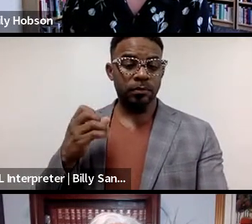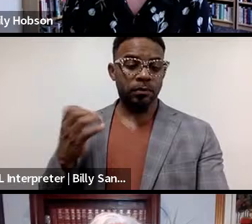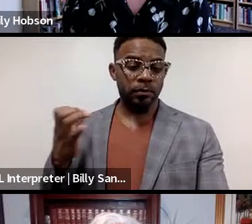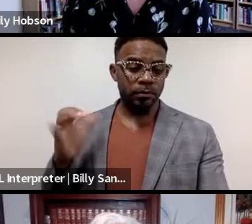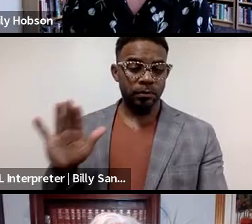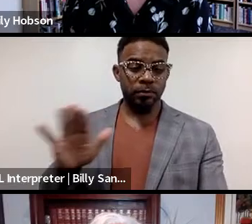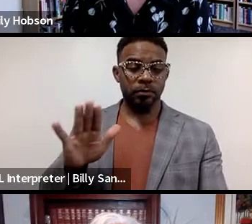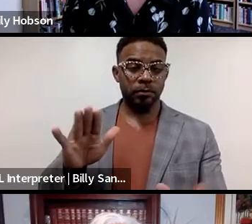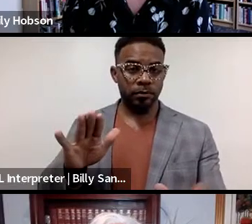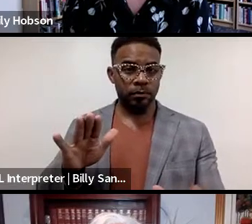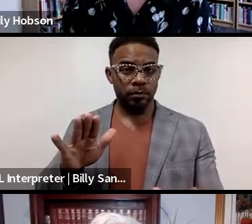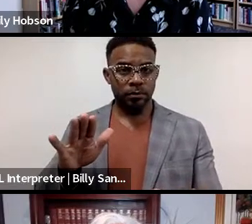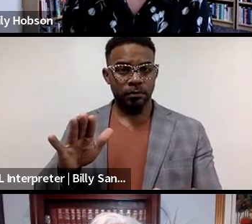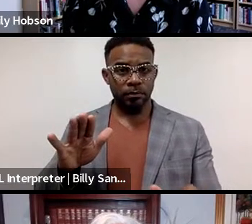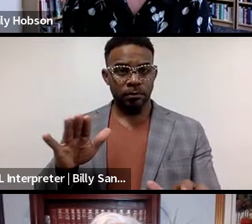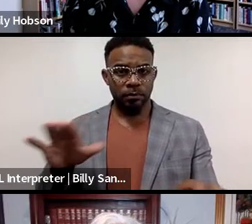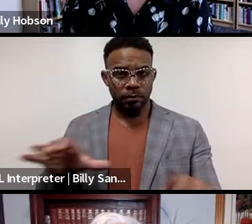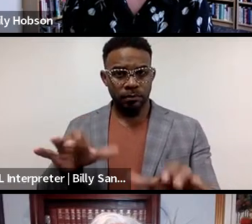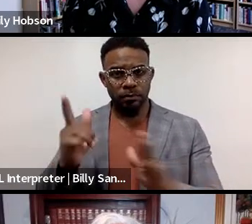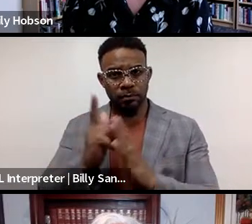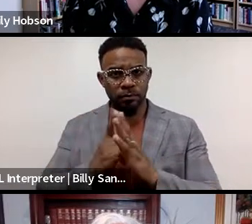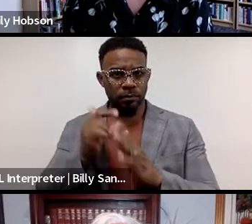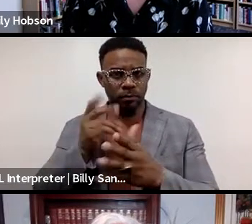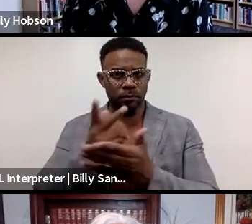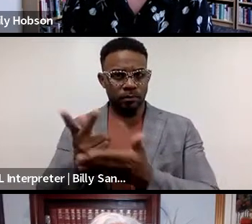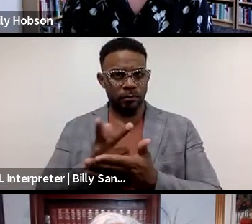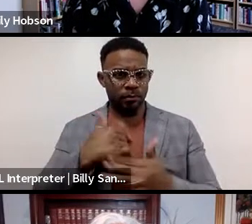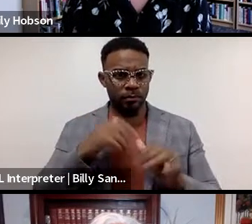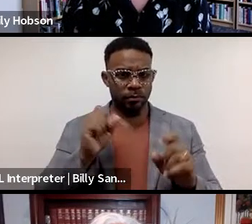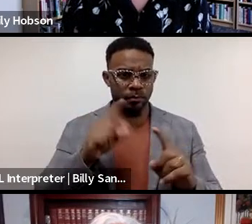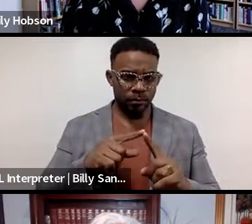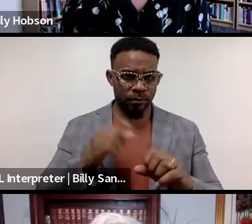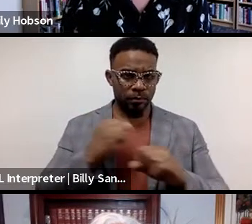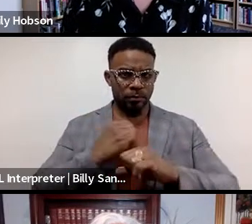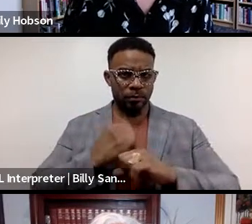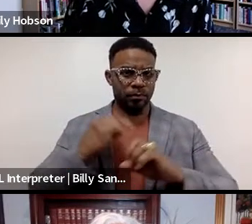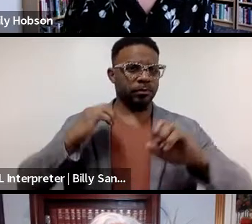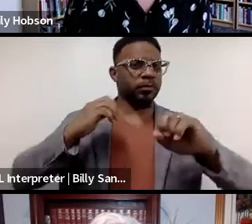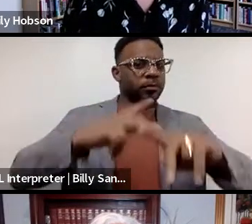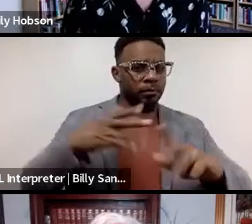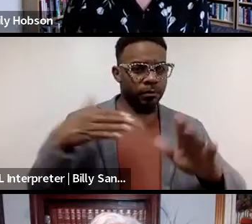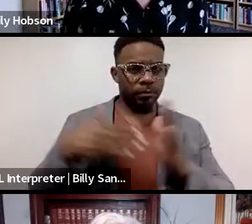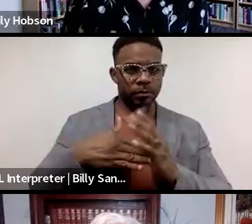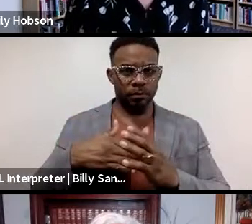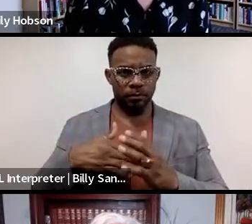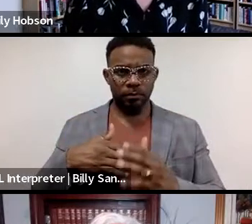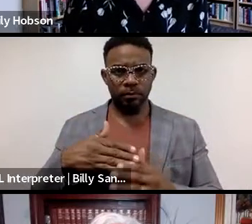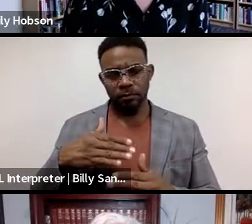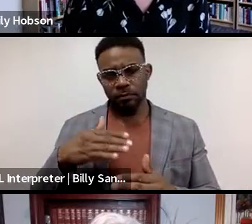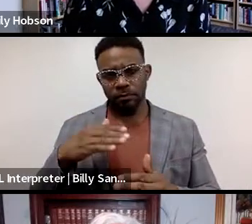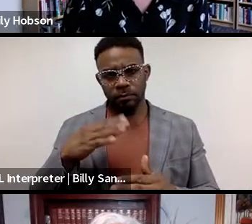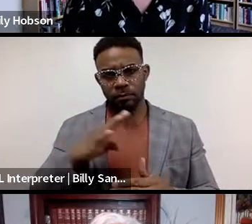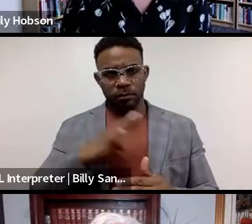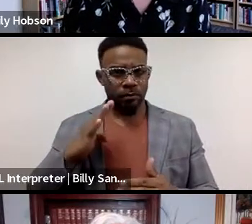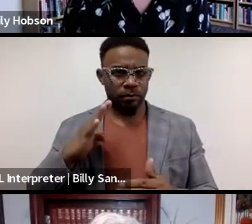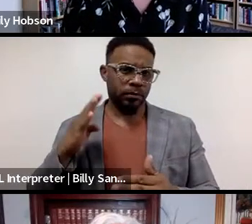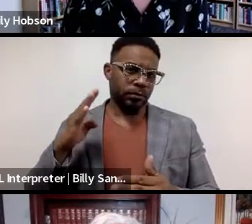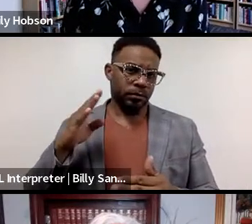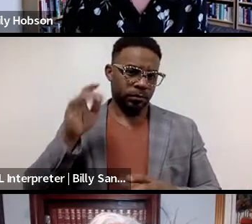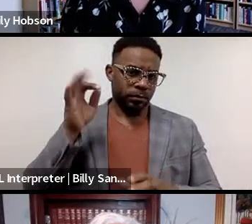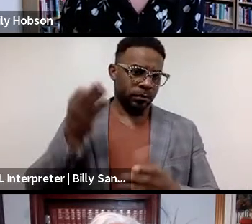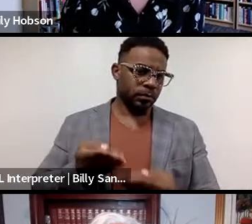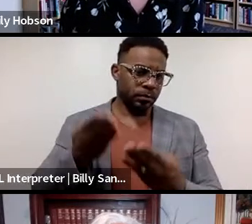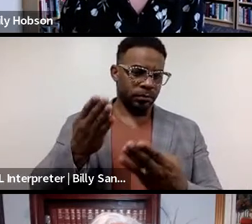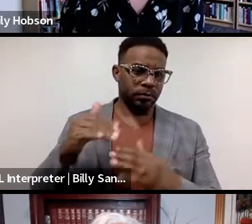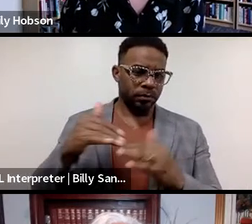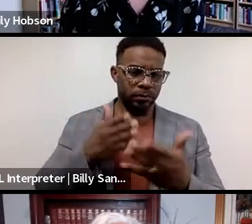a lot of Reagan's acts failed. We were able to fight back and against the Bork nomination. We were, the